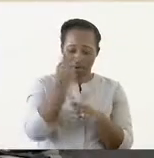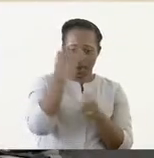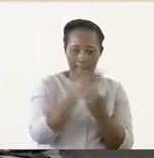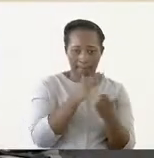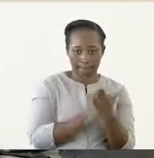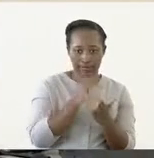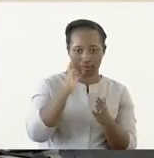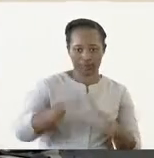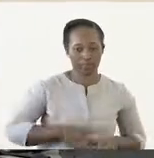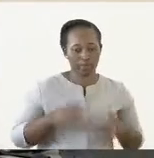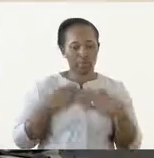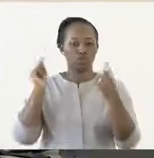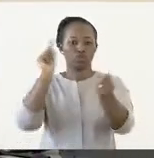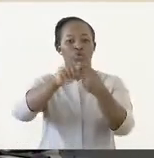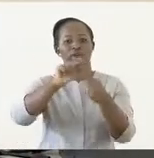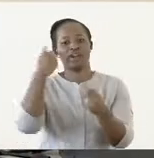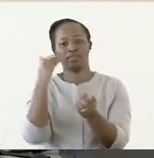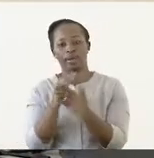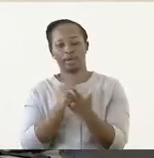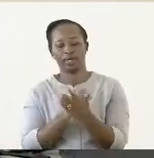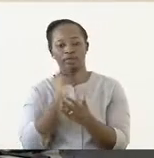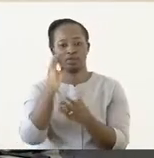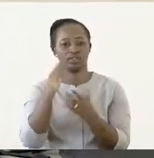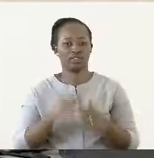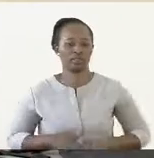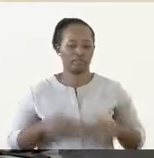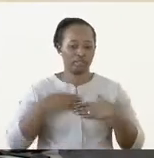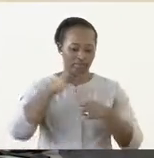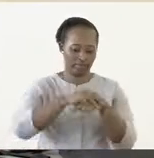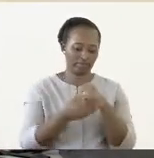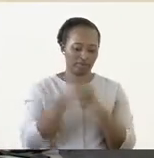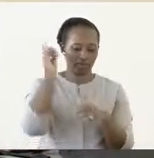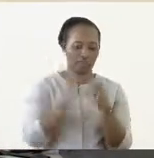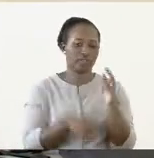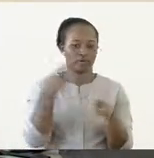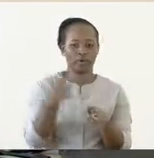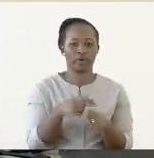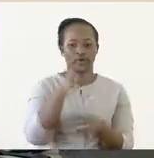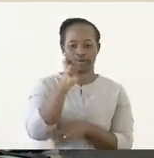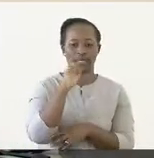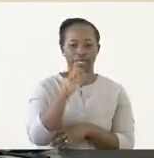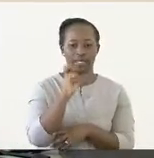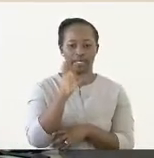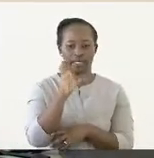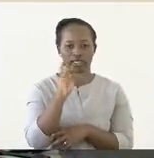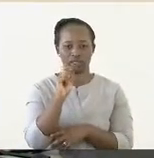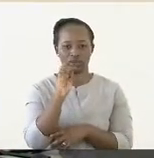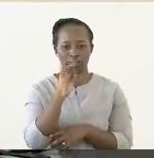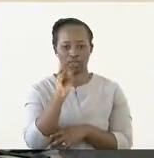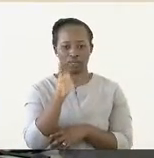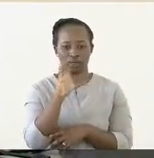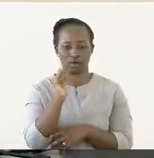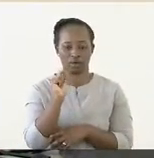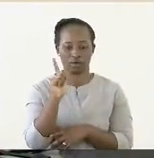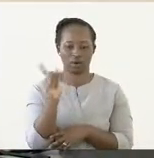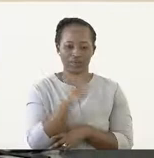to another part of the body in form of what you call electrical impulses. So the nerve messages, nerves carry what you call